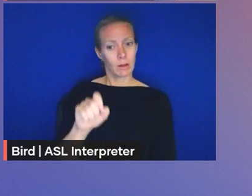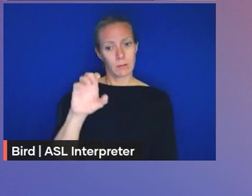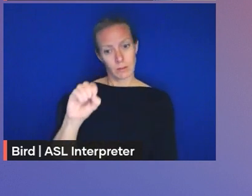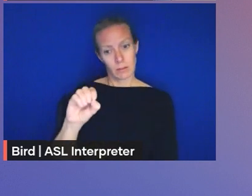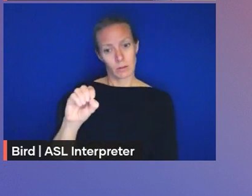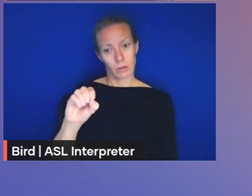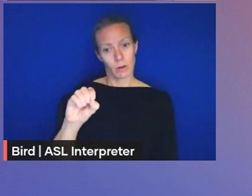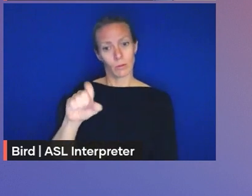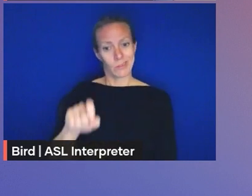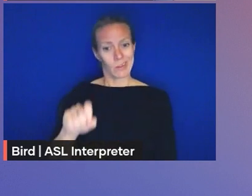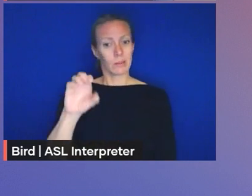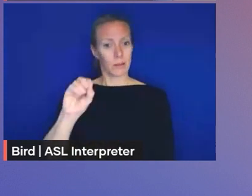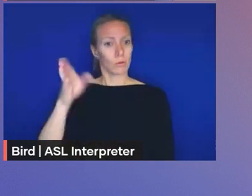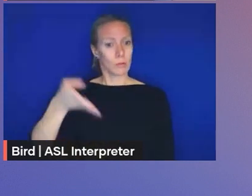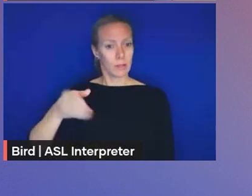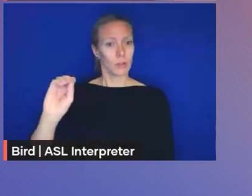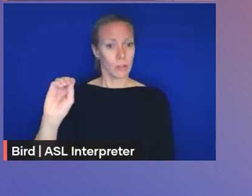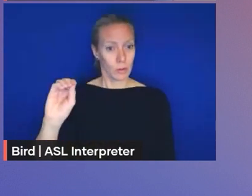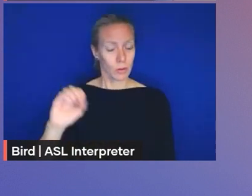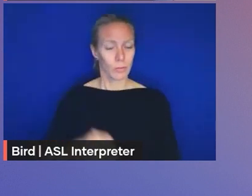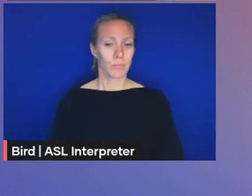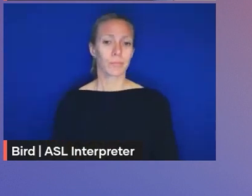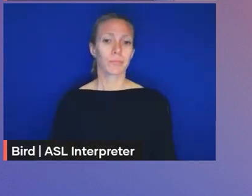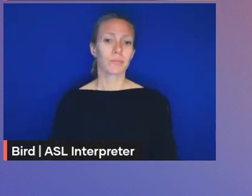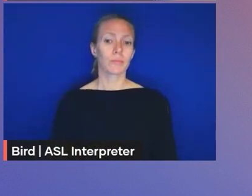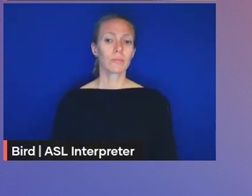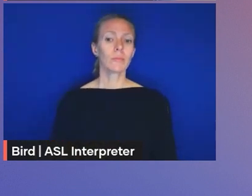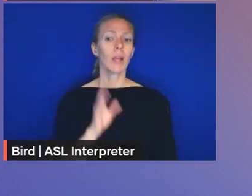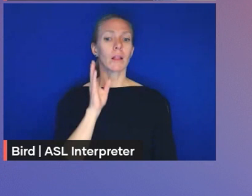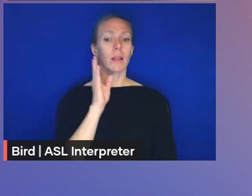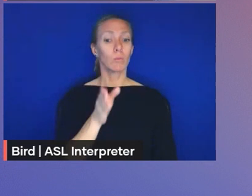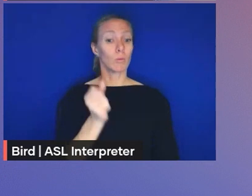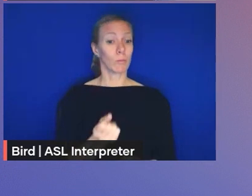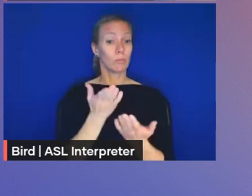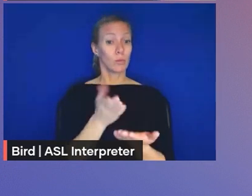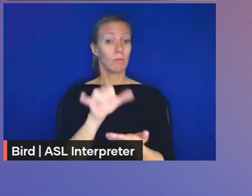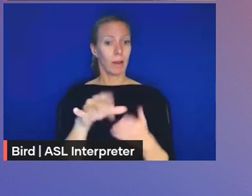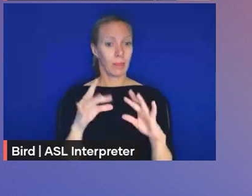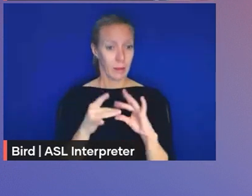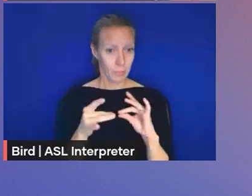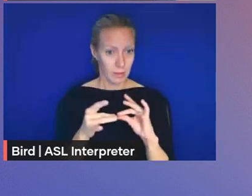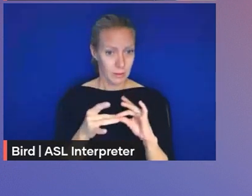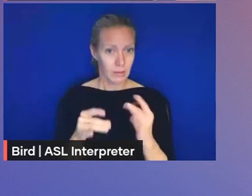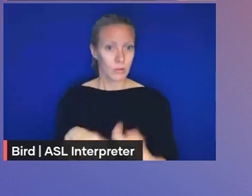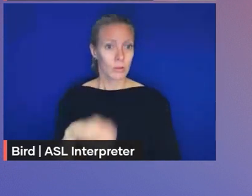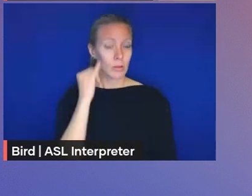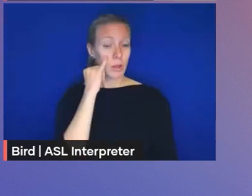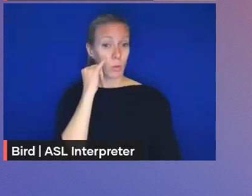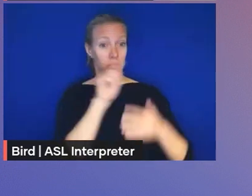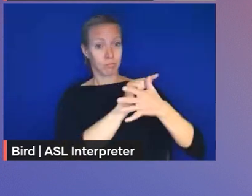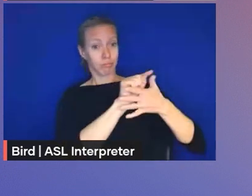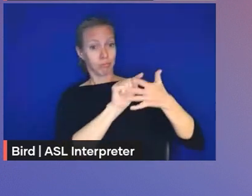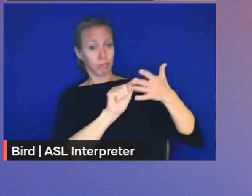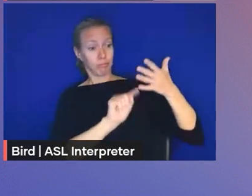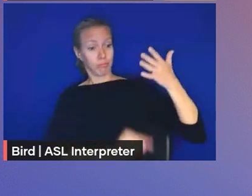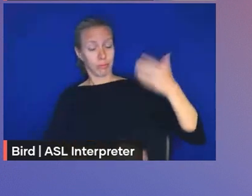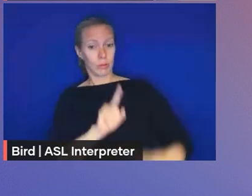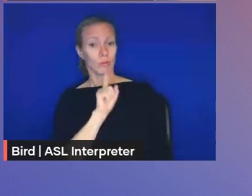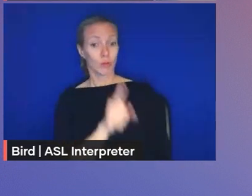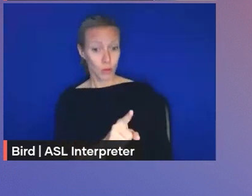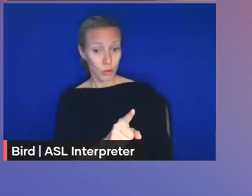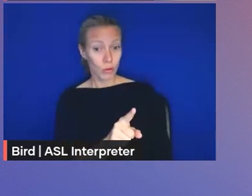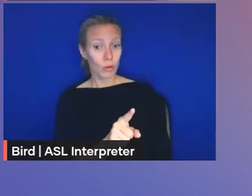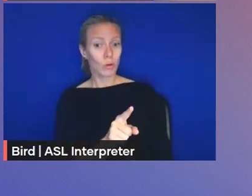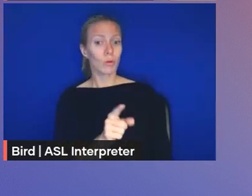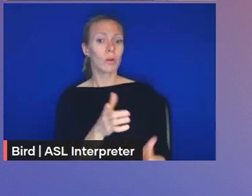0.0.0.0/0. And then we're going to provide that message, right? So now we said, like, if all these things are true, we want to deny with the message. And so